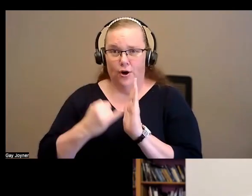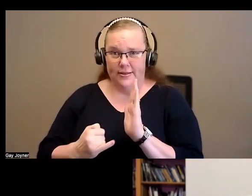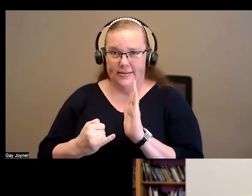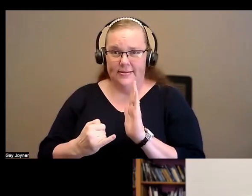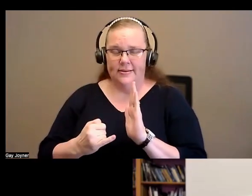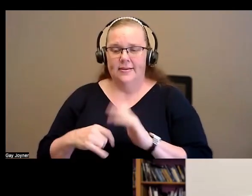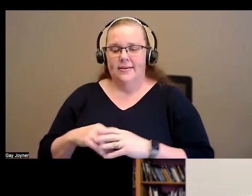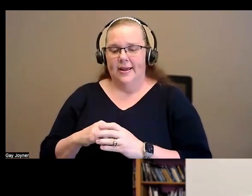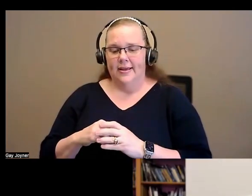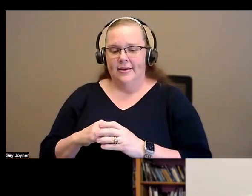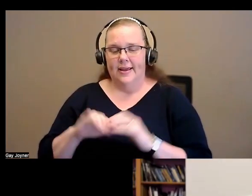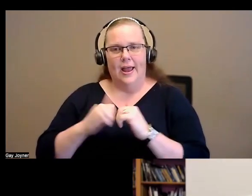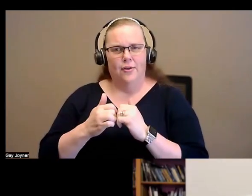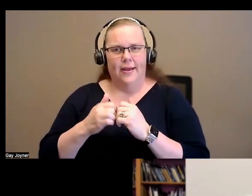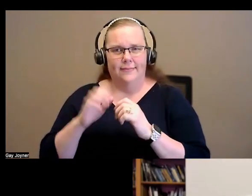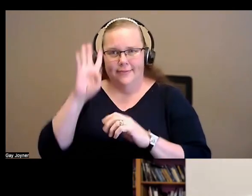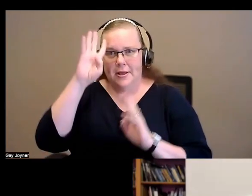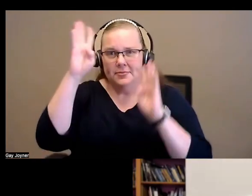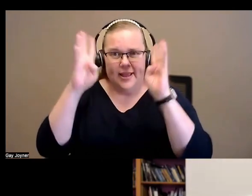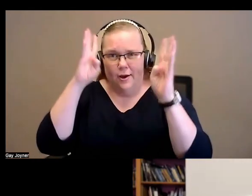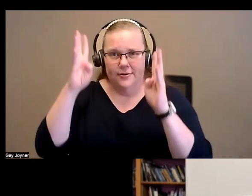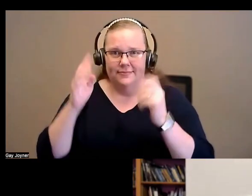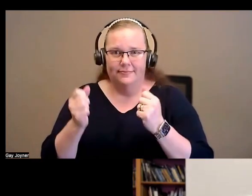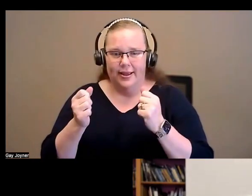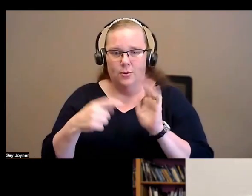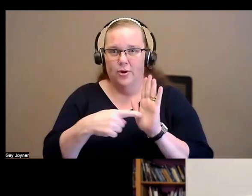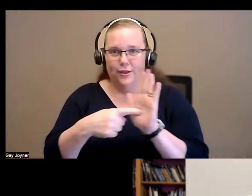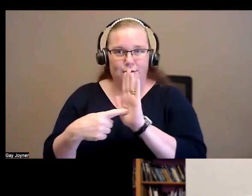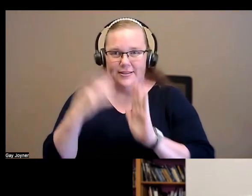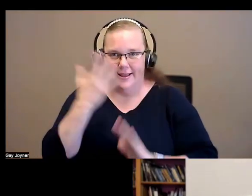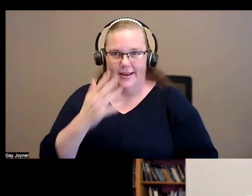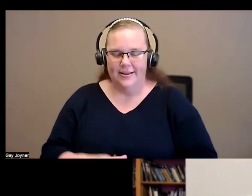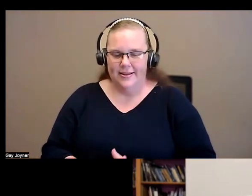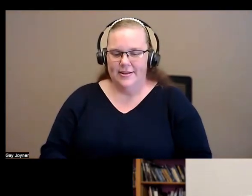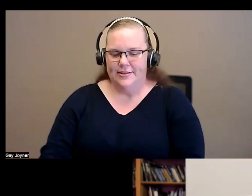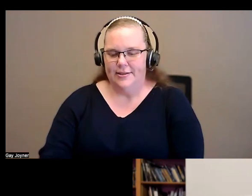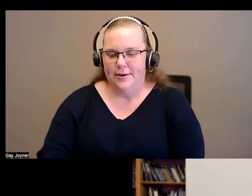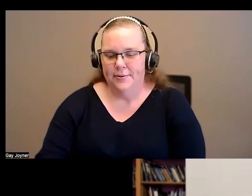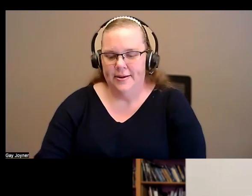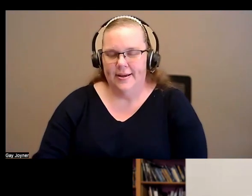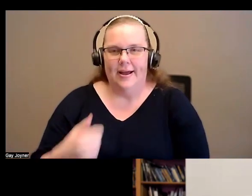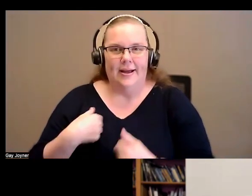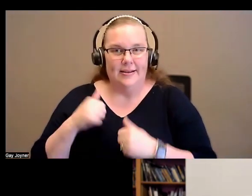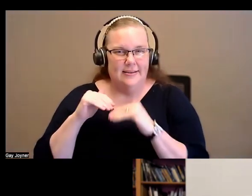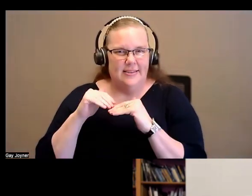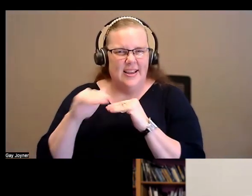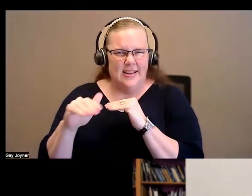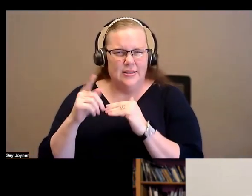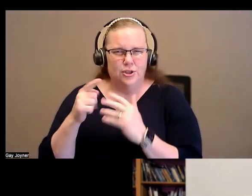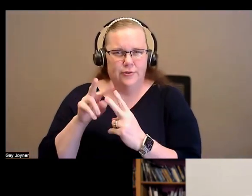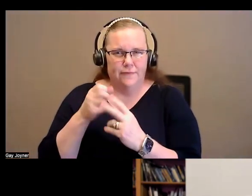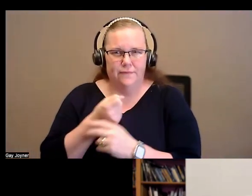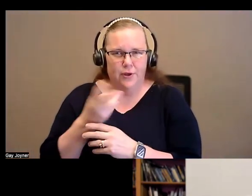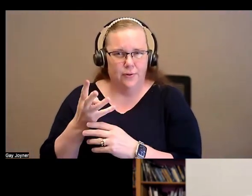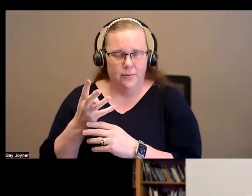deaf artists and how that comes out and what it looks like. So I think I